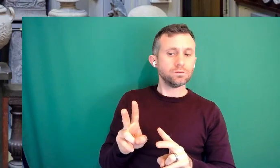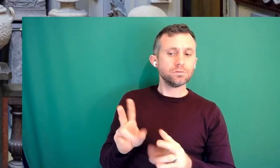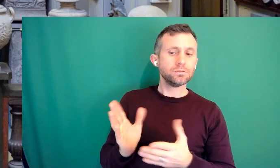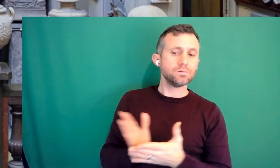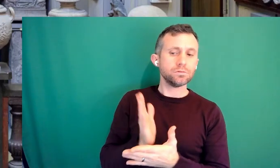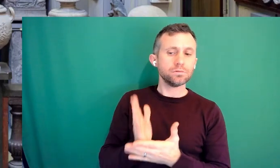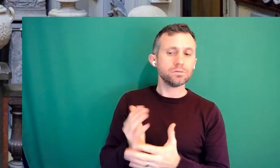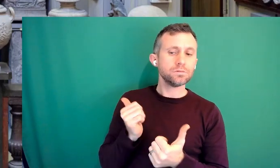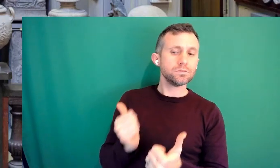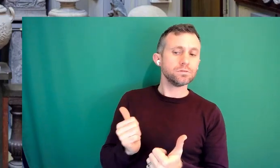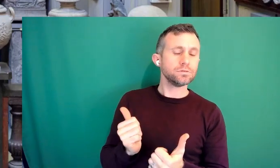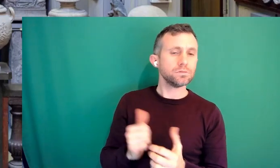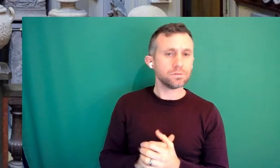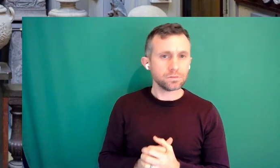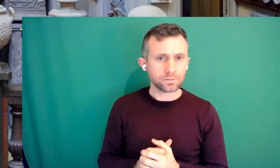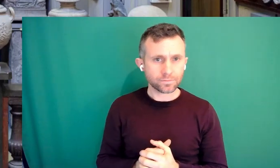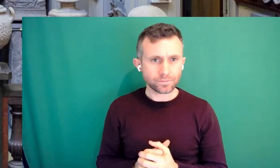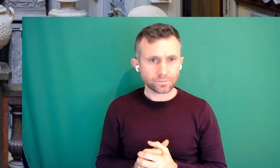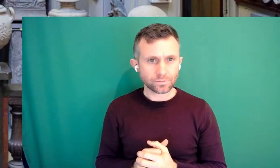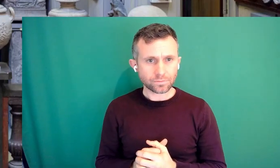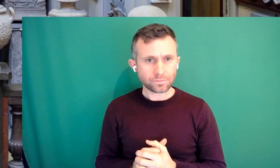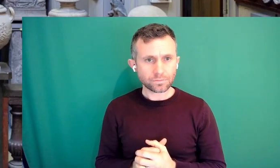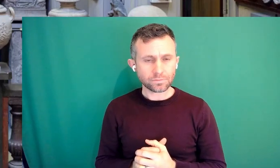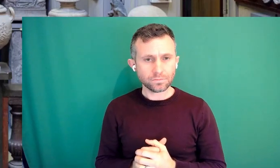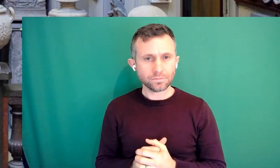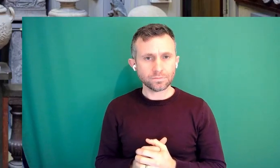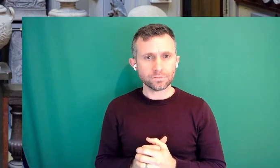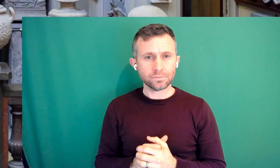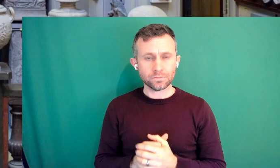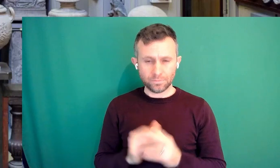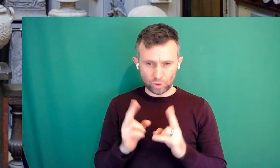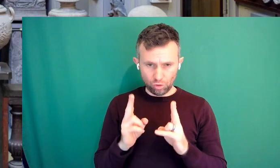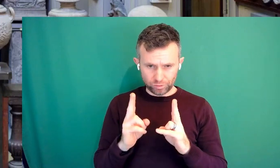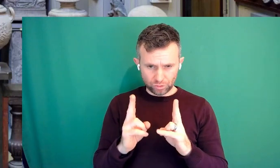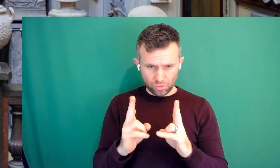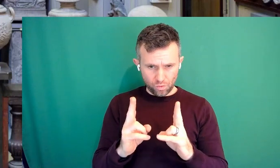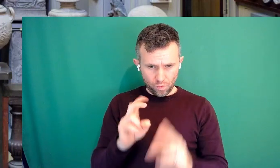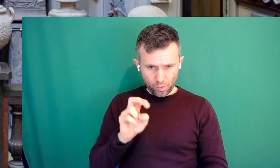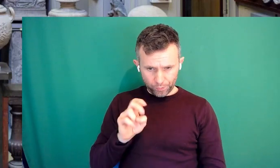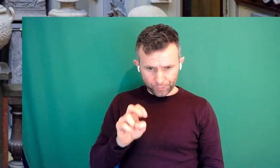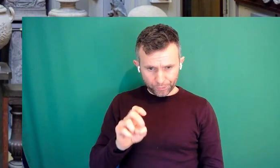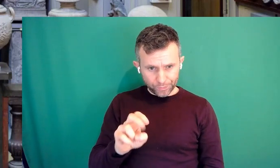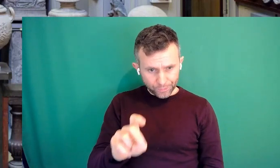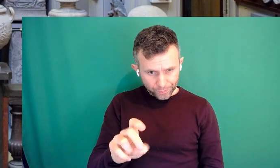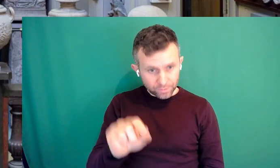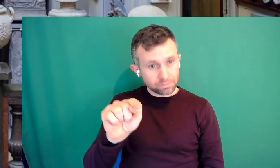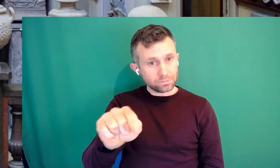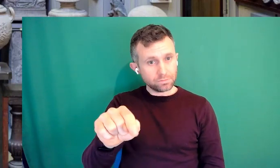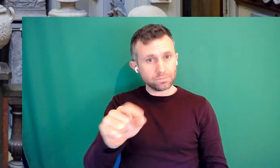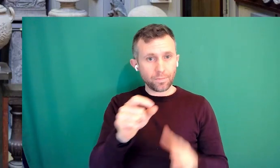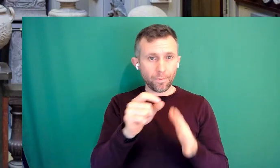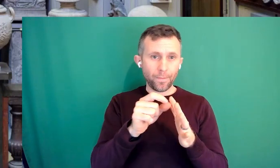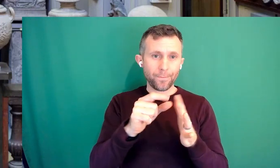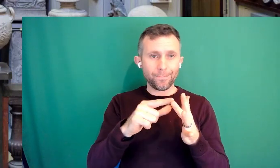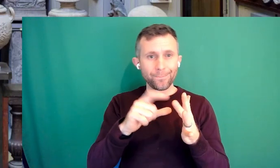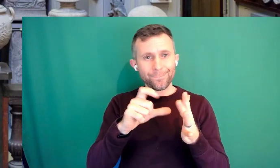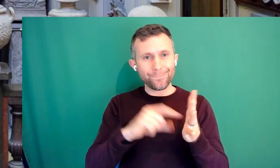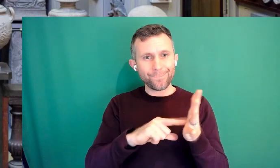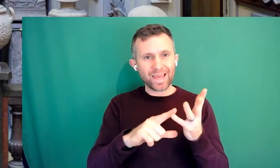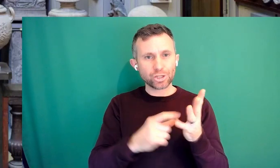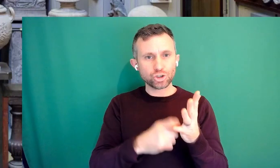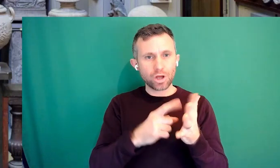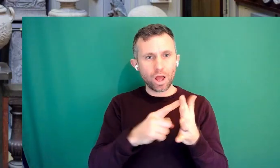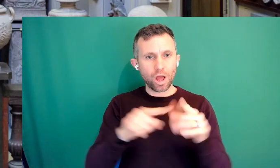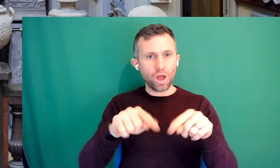Before we move on to the picture room, I want to bring us downstairs, as the dome has an open space in the center